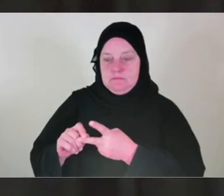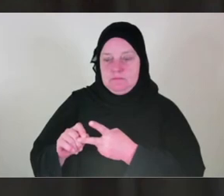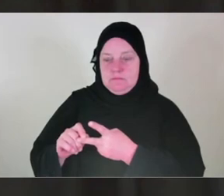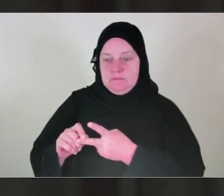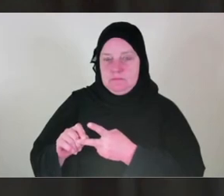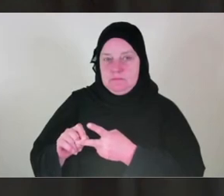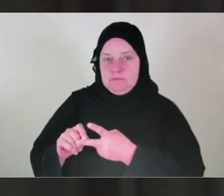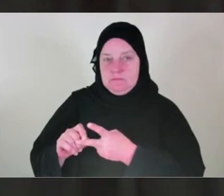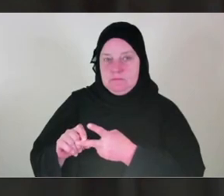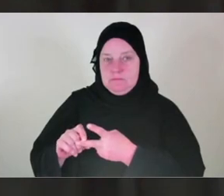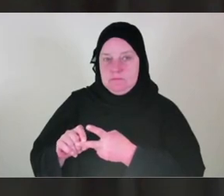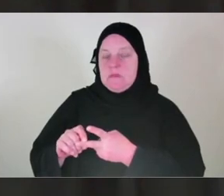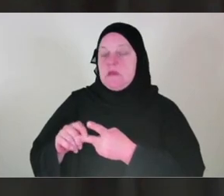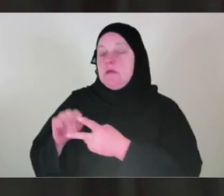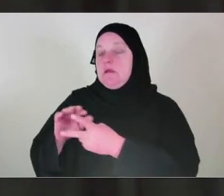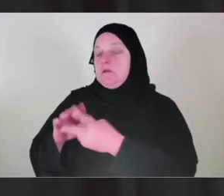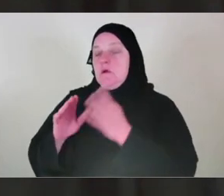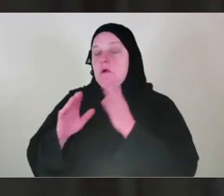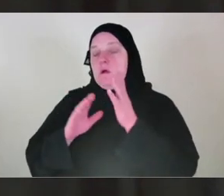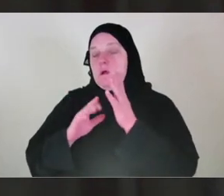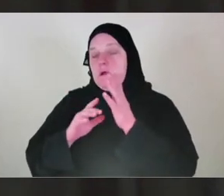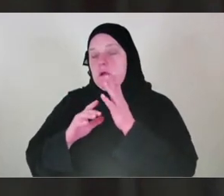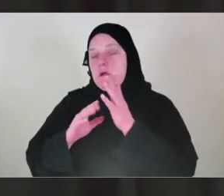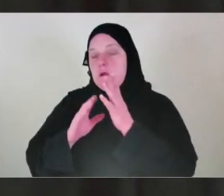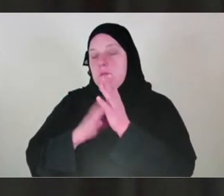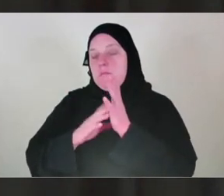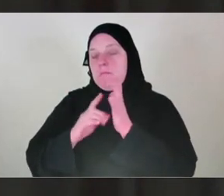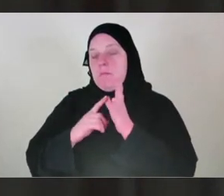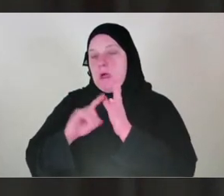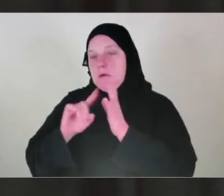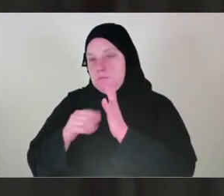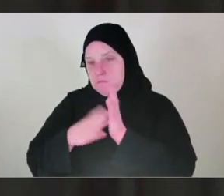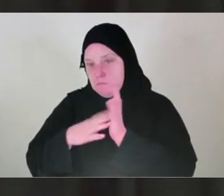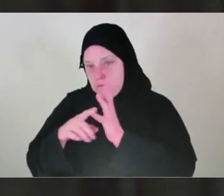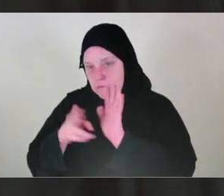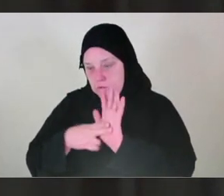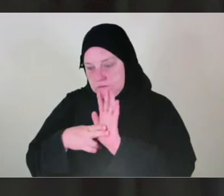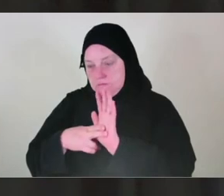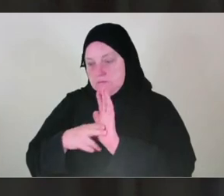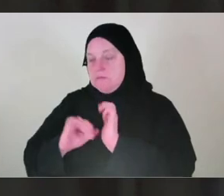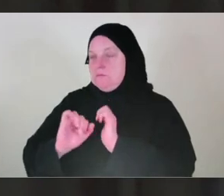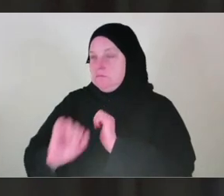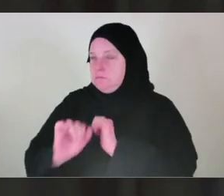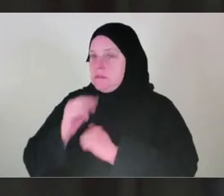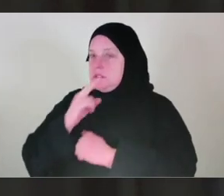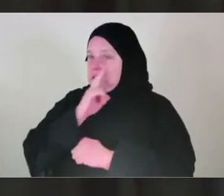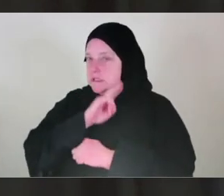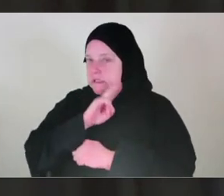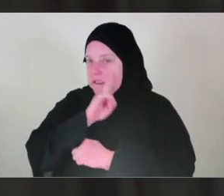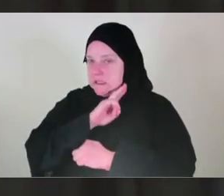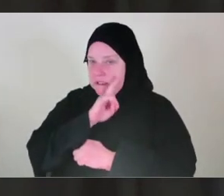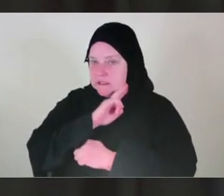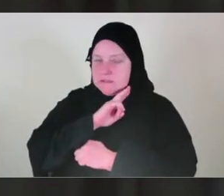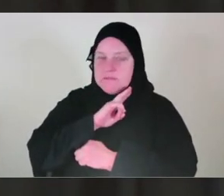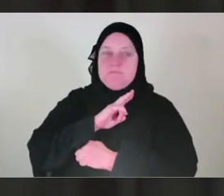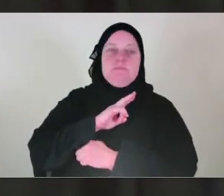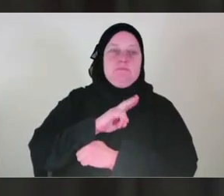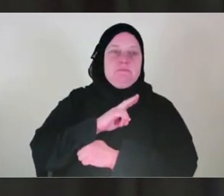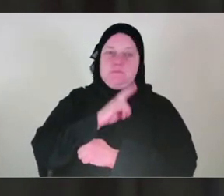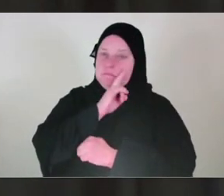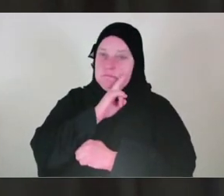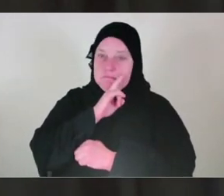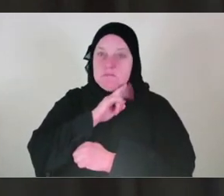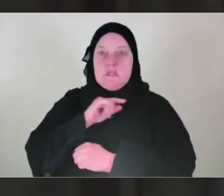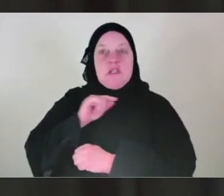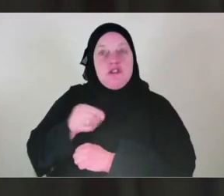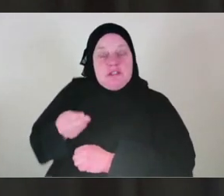Fadl. She was the basically the main player. She was the one that would give the poisoned grapes.